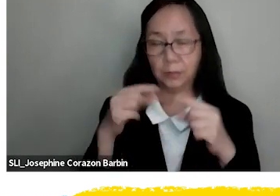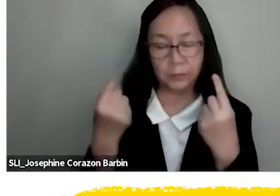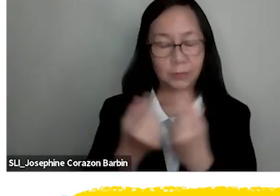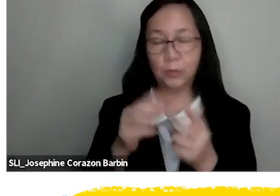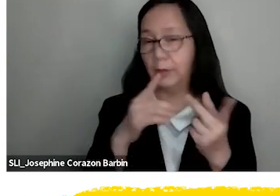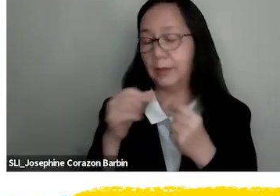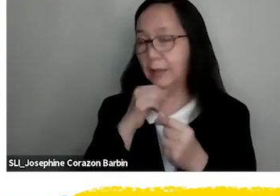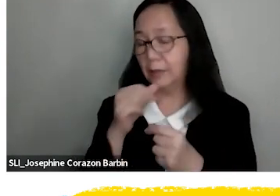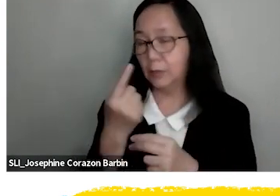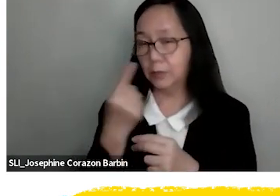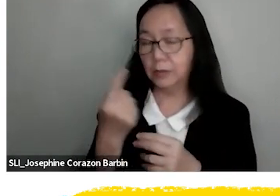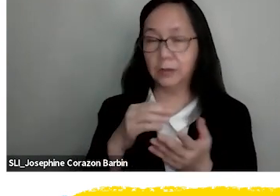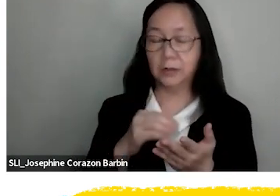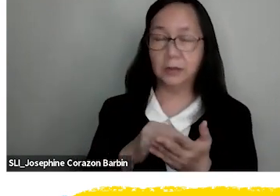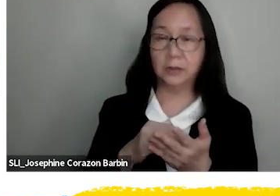only in one